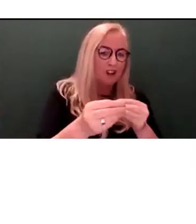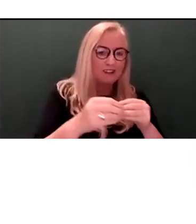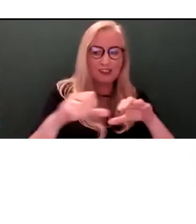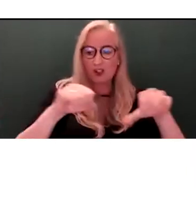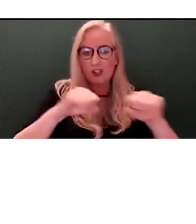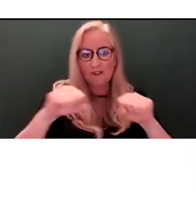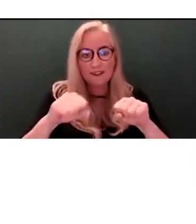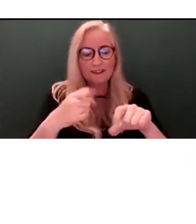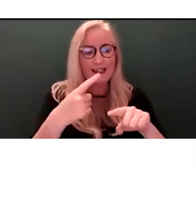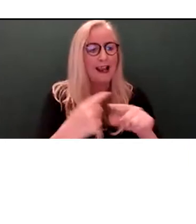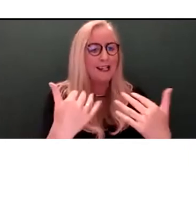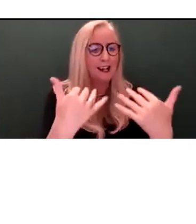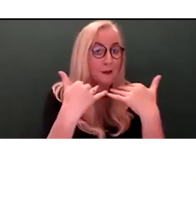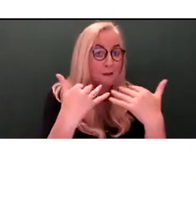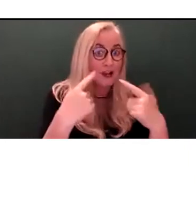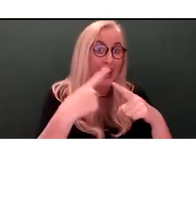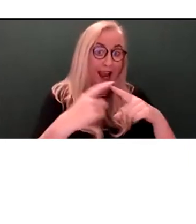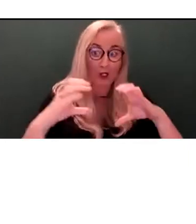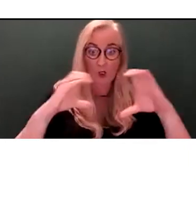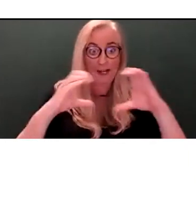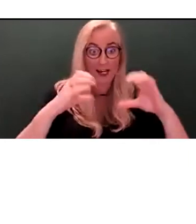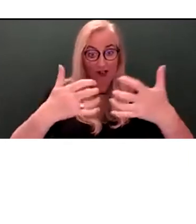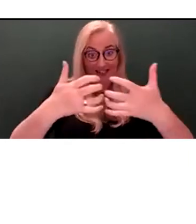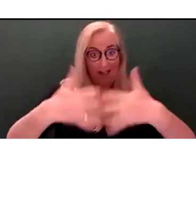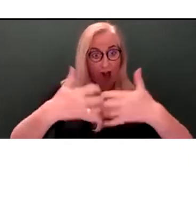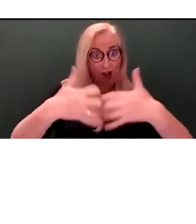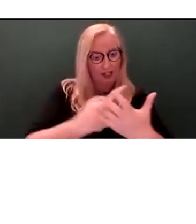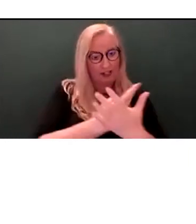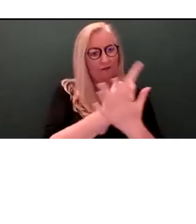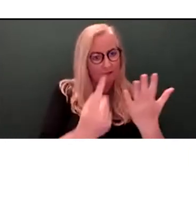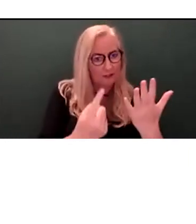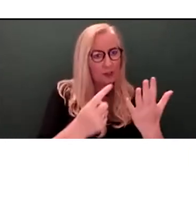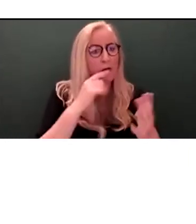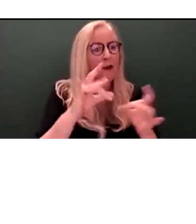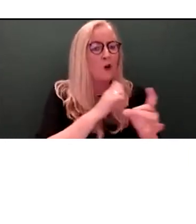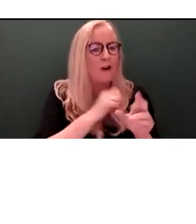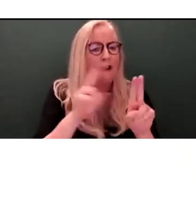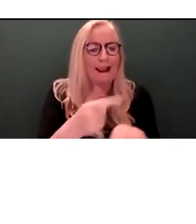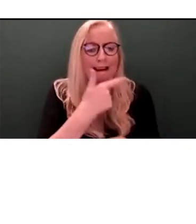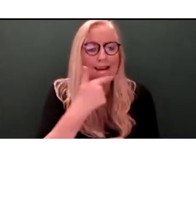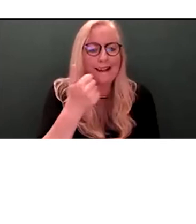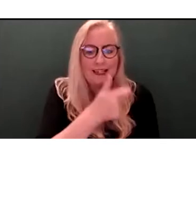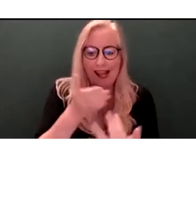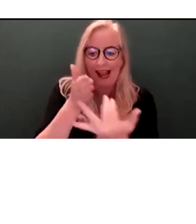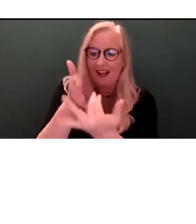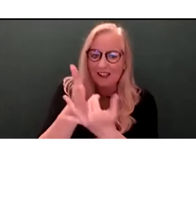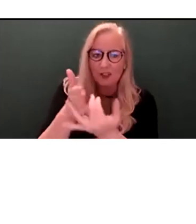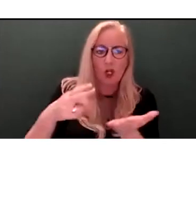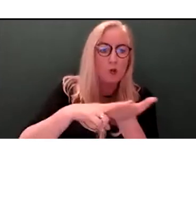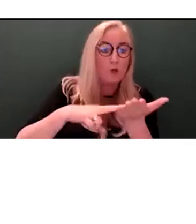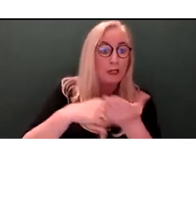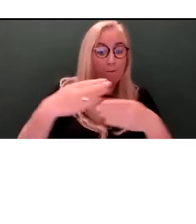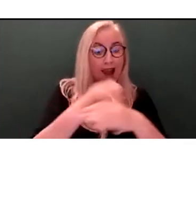and information and communications technology, so that they can be easily accessed and used by